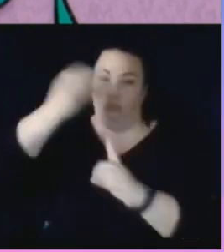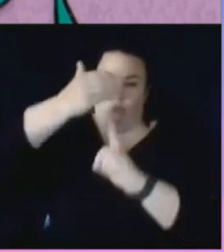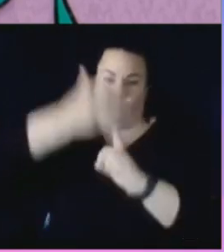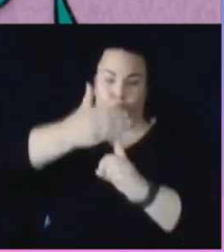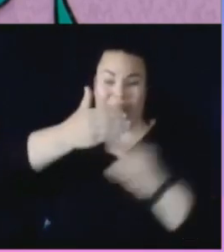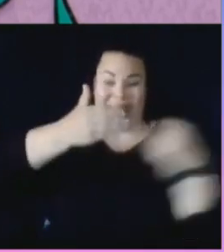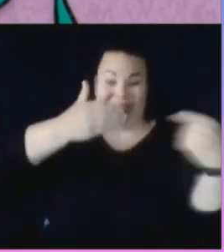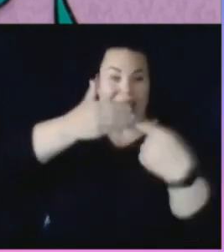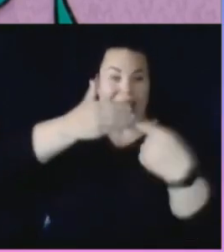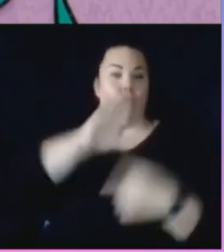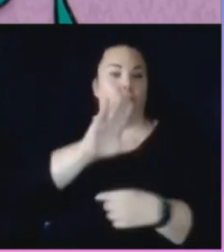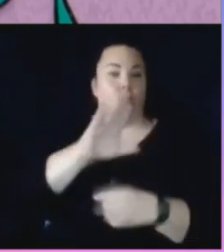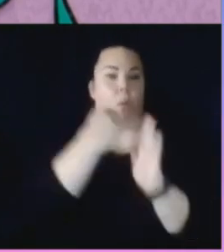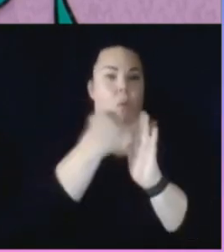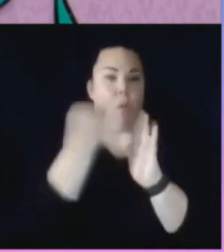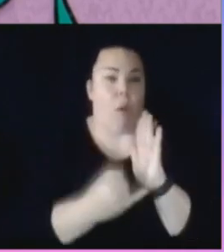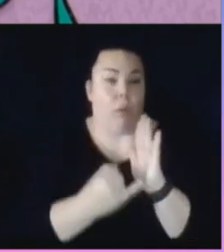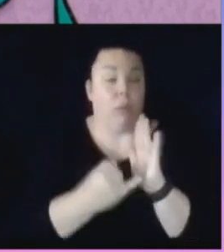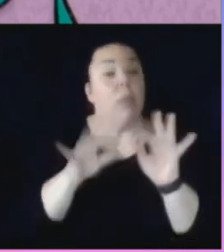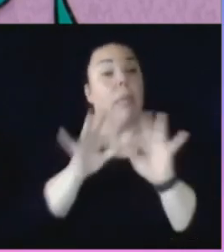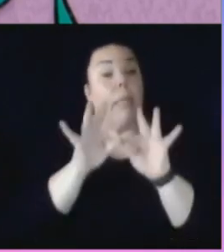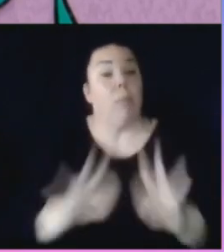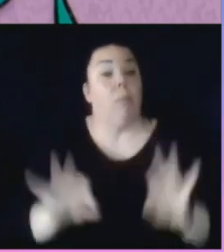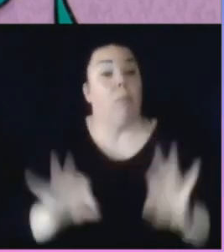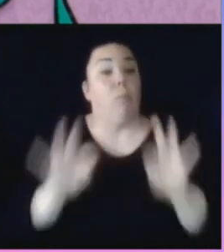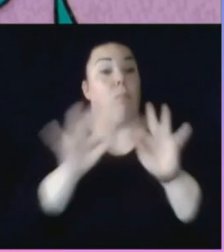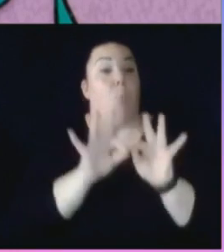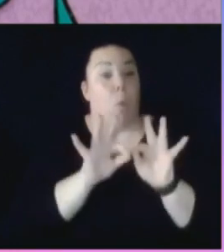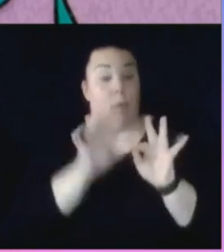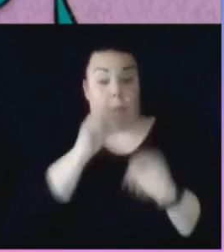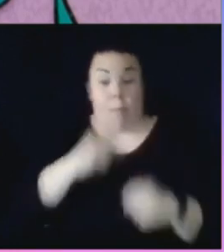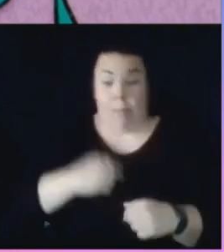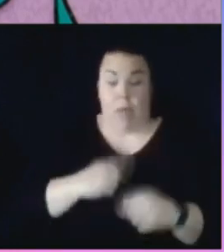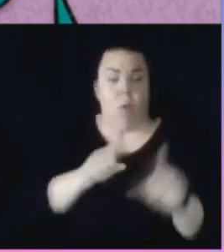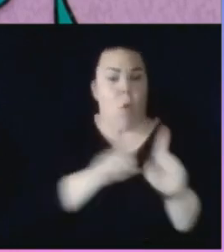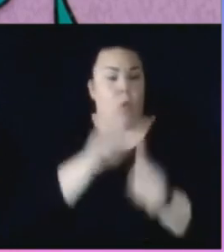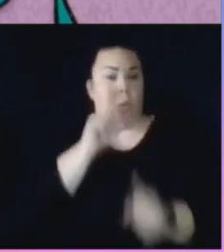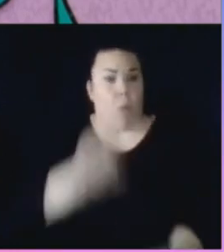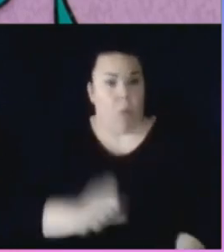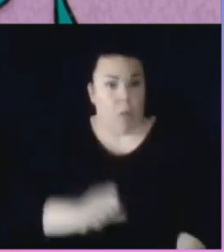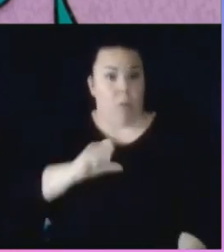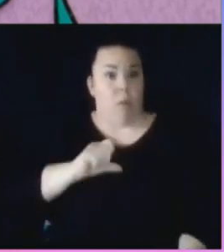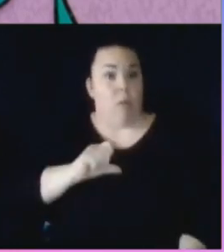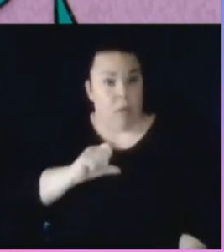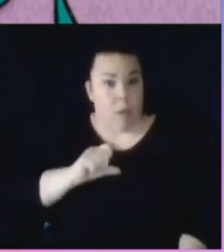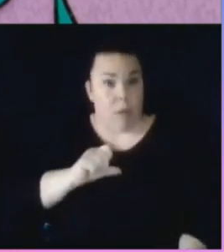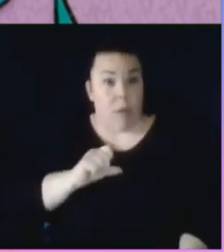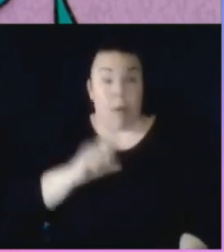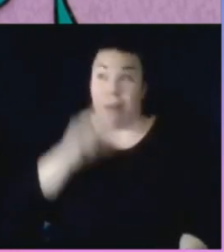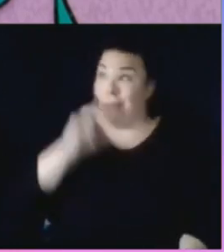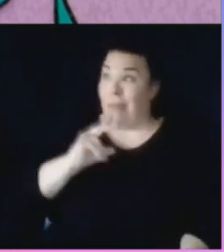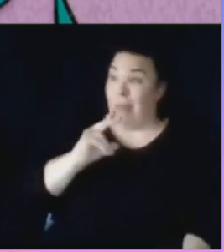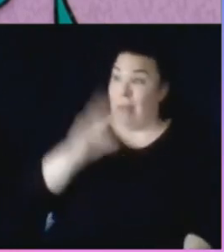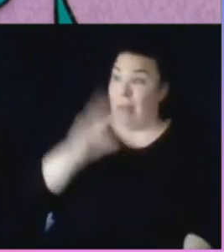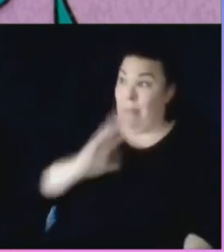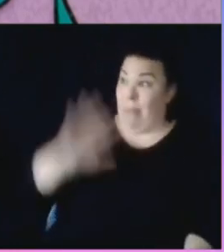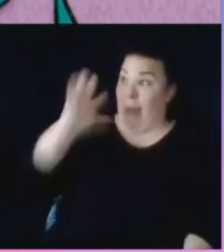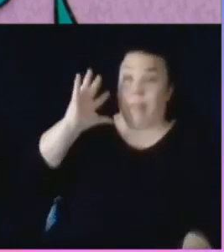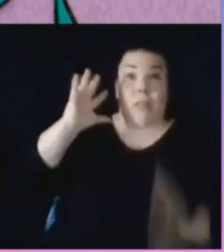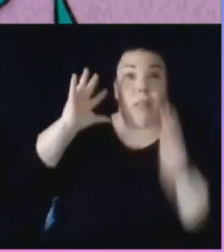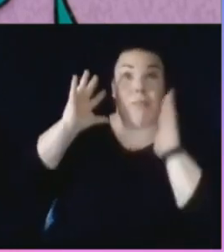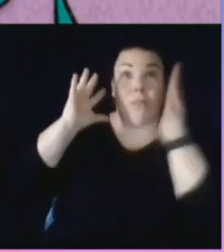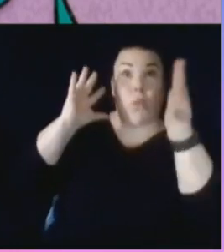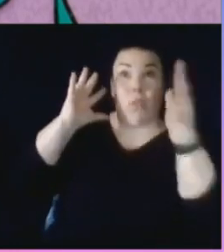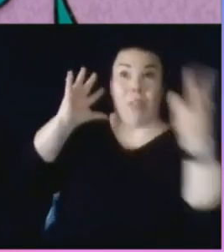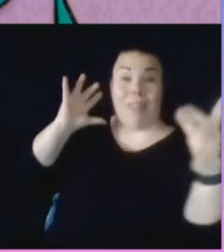from. I think it's especially important to name in light of Pride, is future and past are false binary as well, because there's